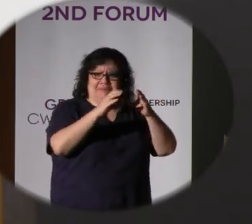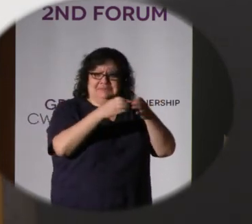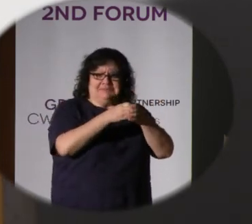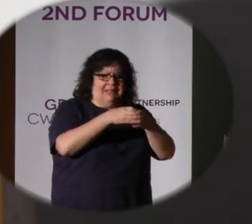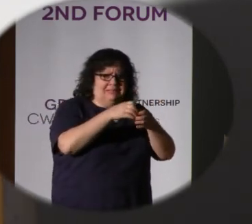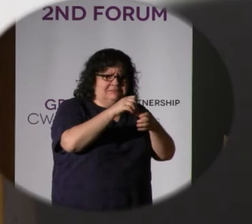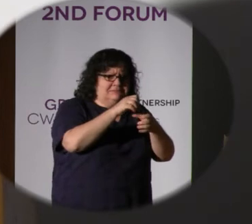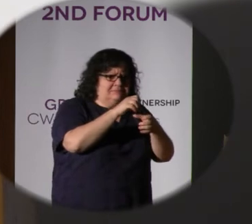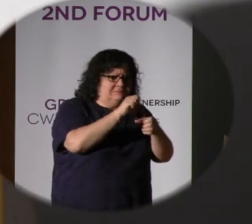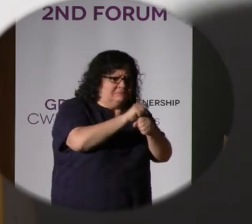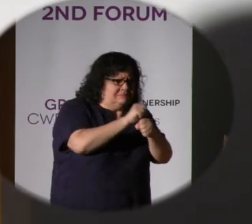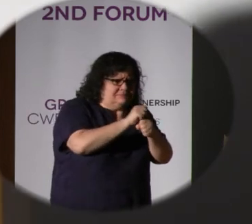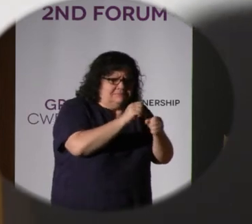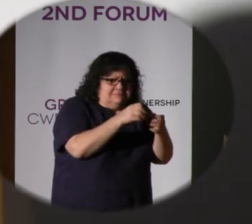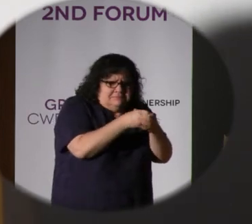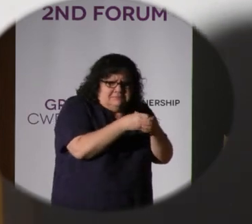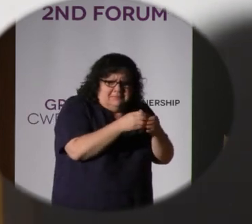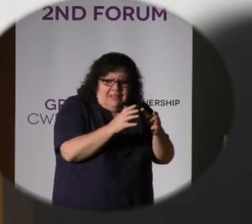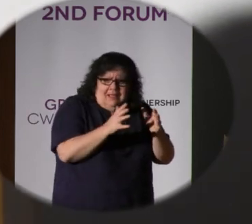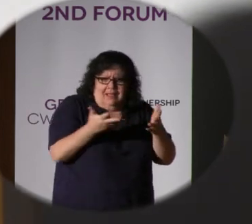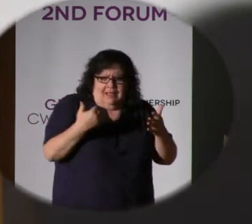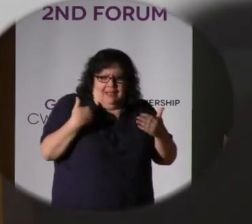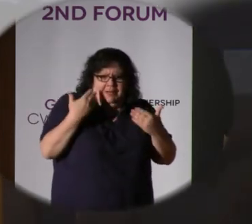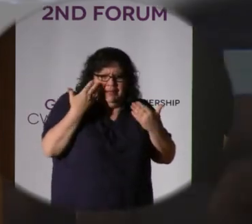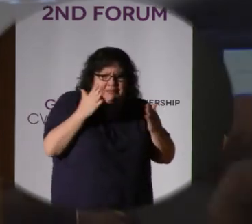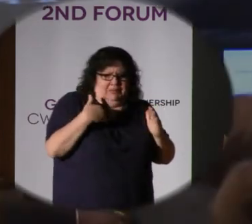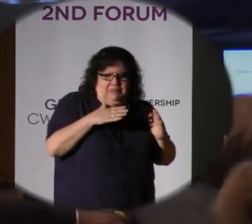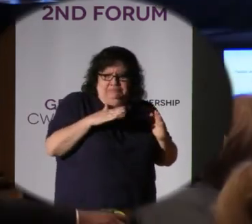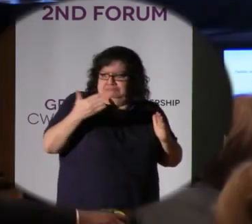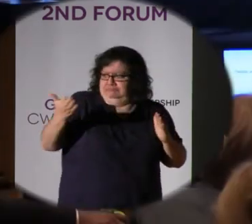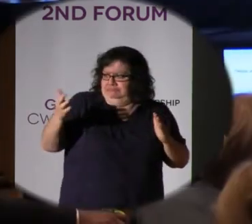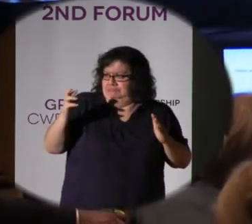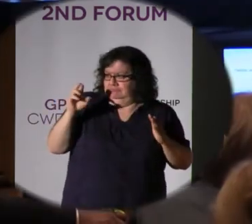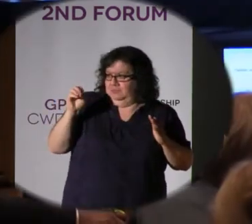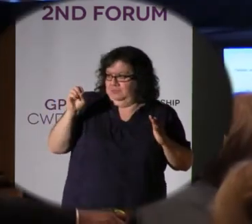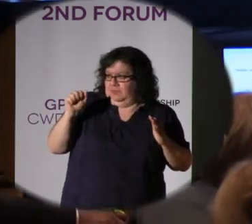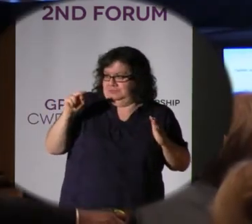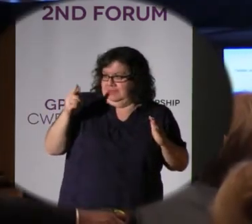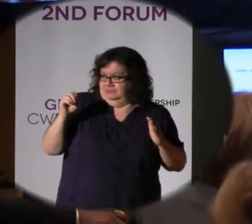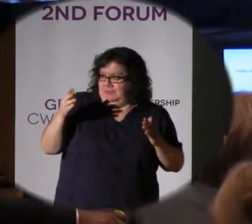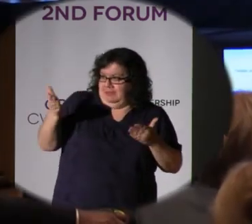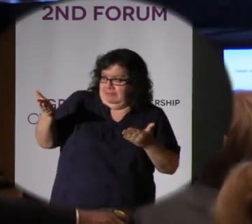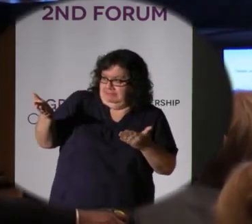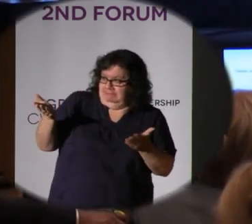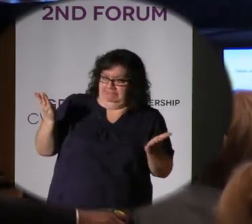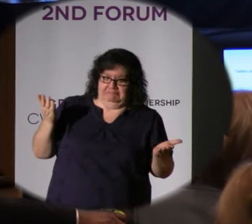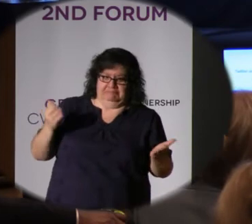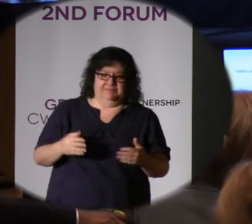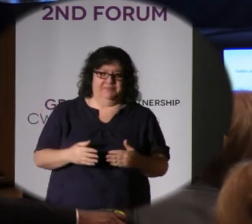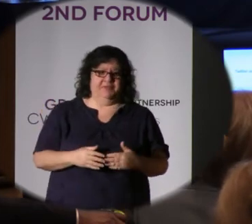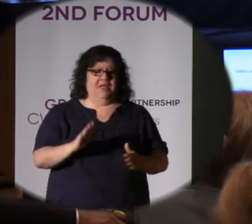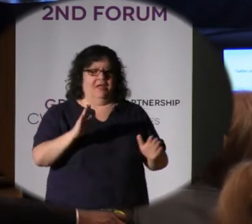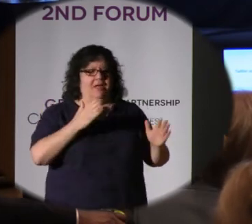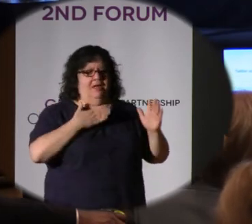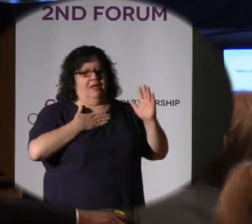let Rosangela take the lead on this. Oh my God, it seems that I will be in this microphone today.